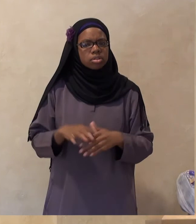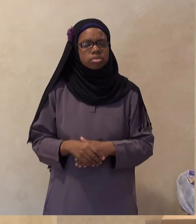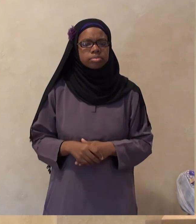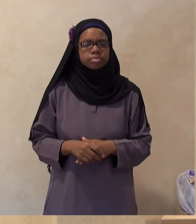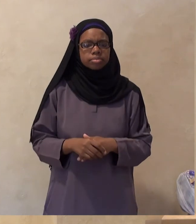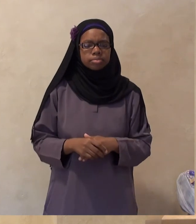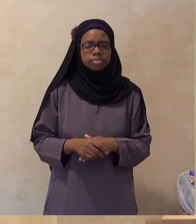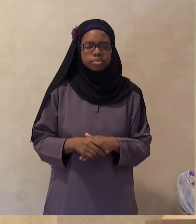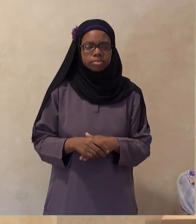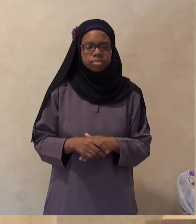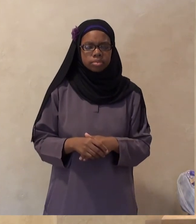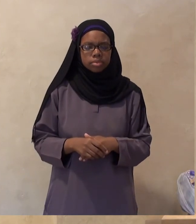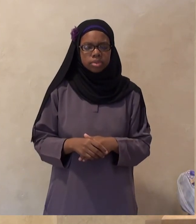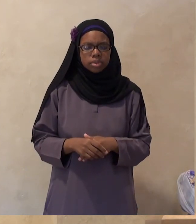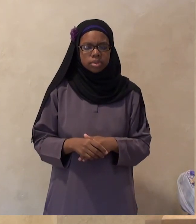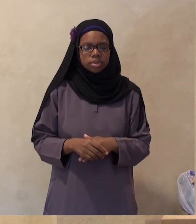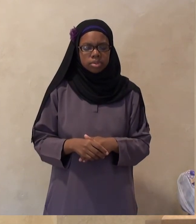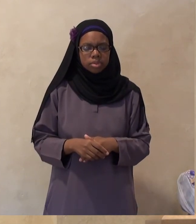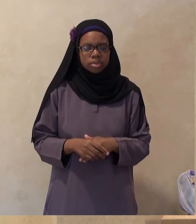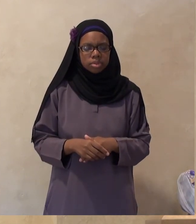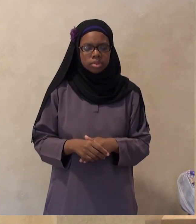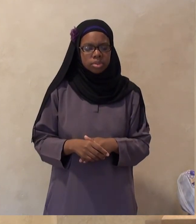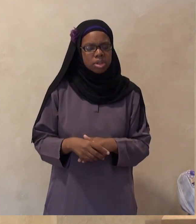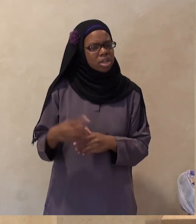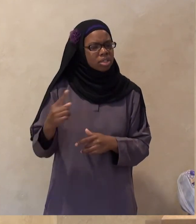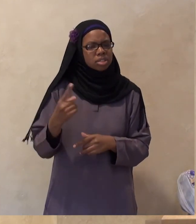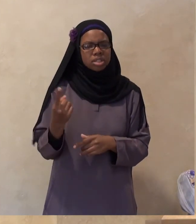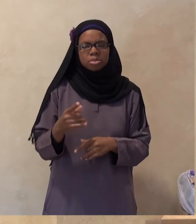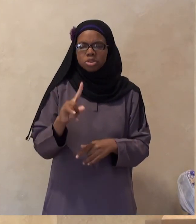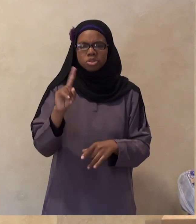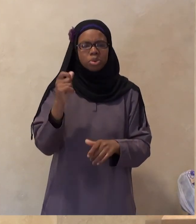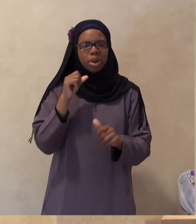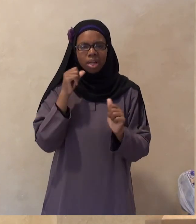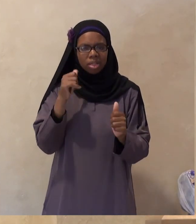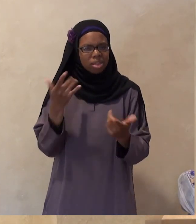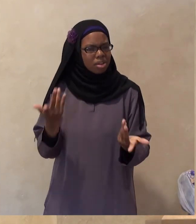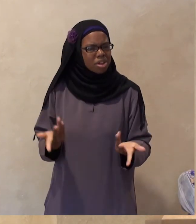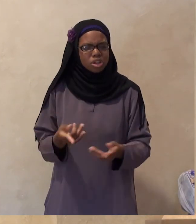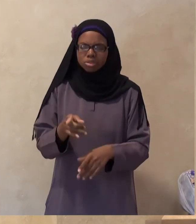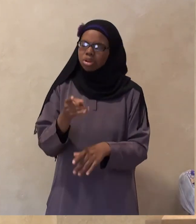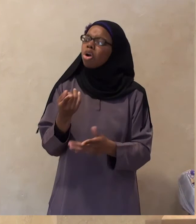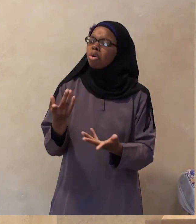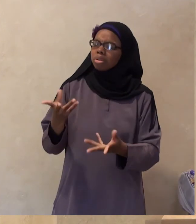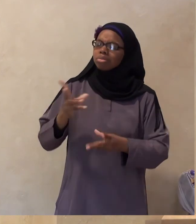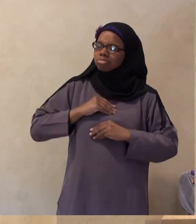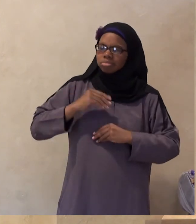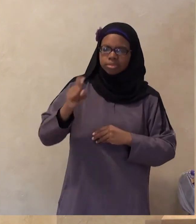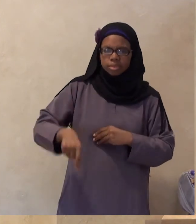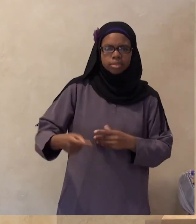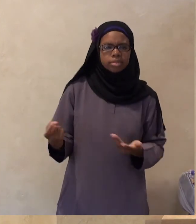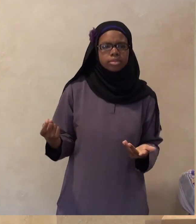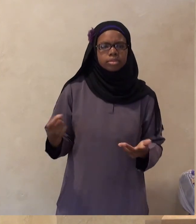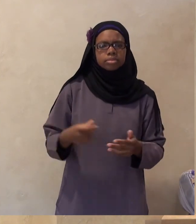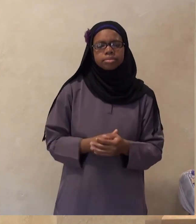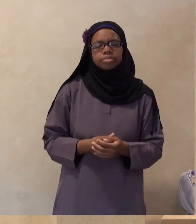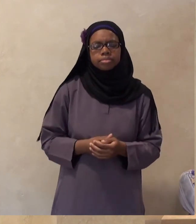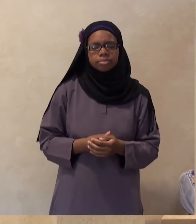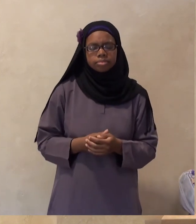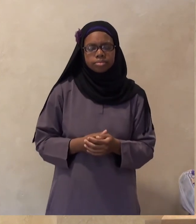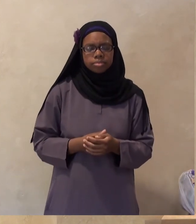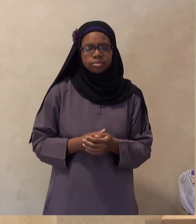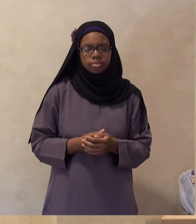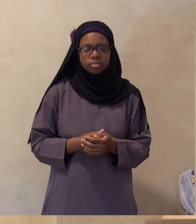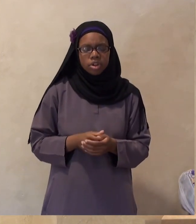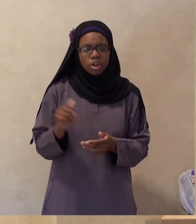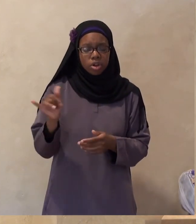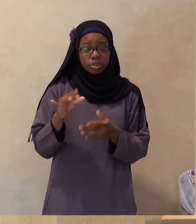this kind is surely something which cannot be denied, which cannot be rejected. And it was